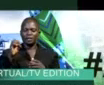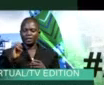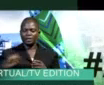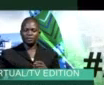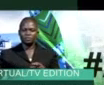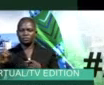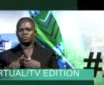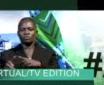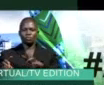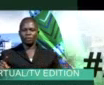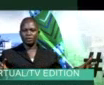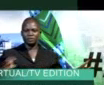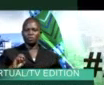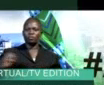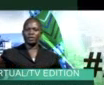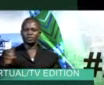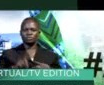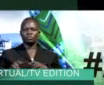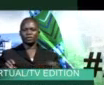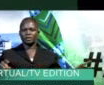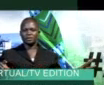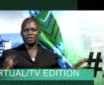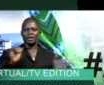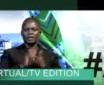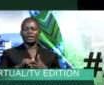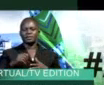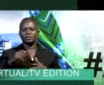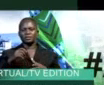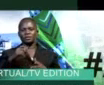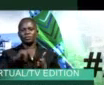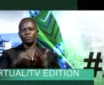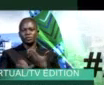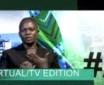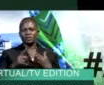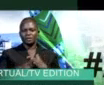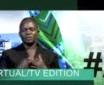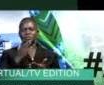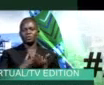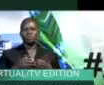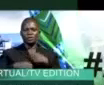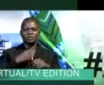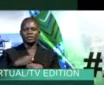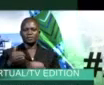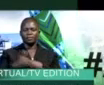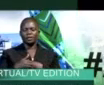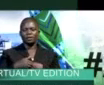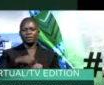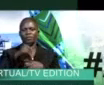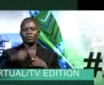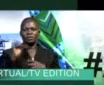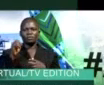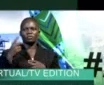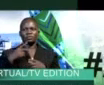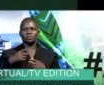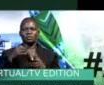from east to west, west to east. That project started some years back when I was a